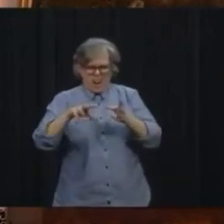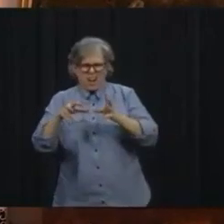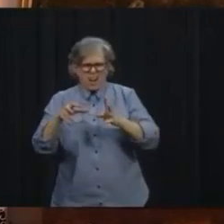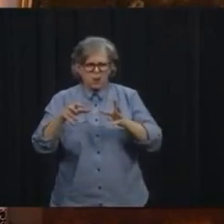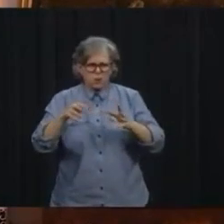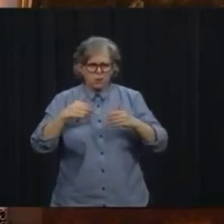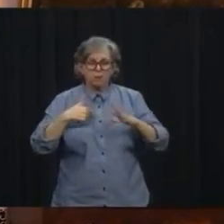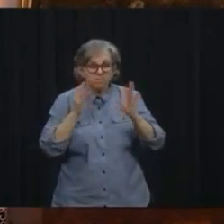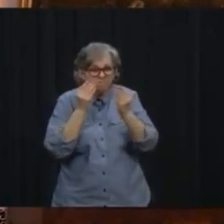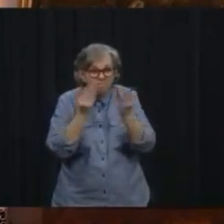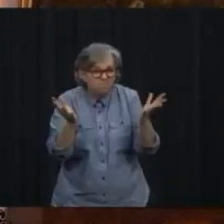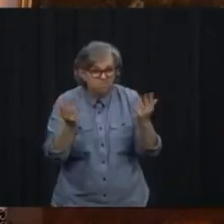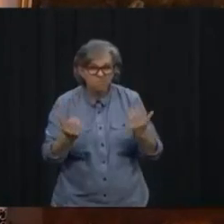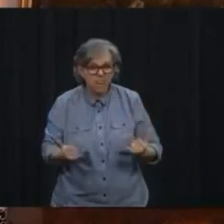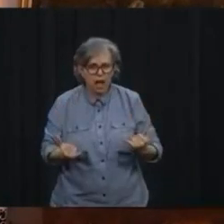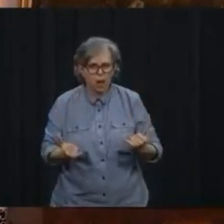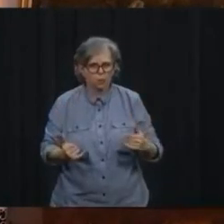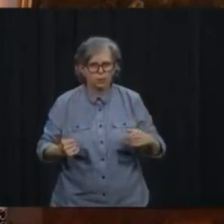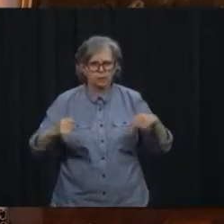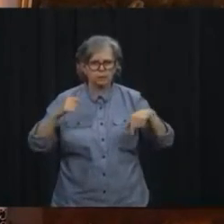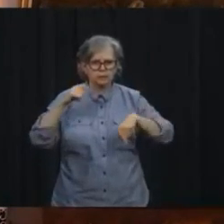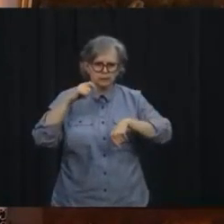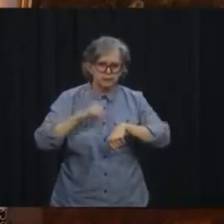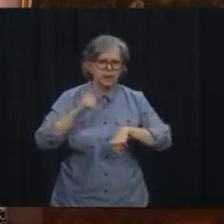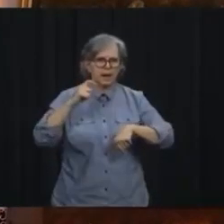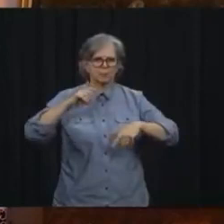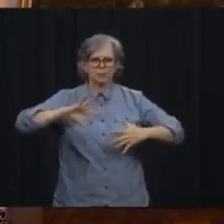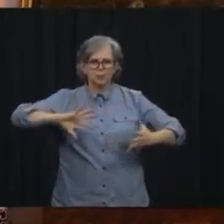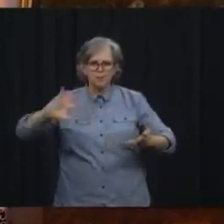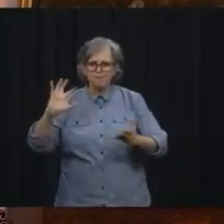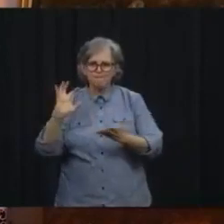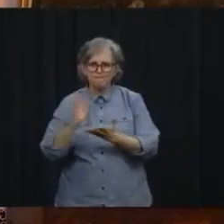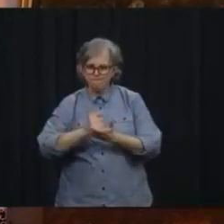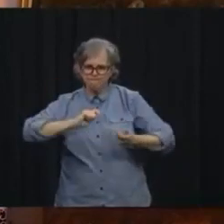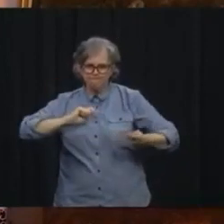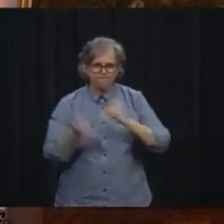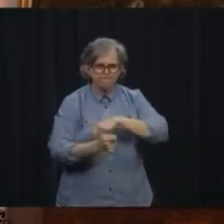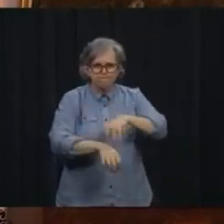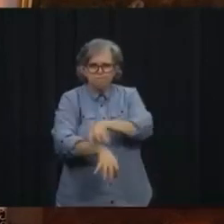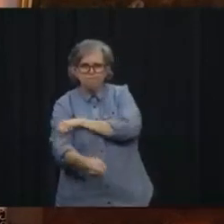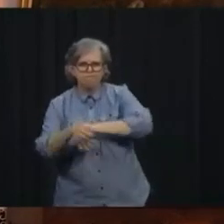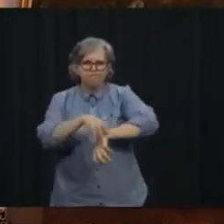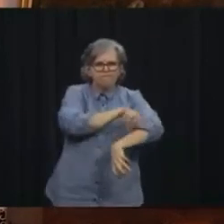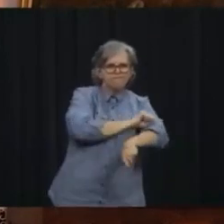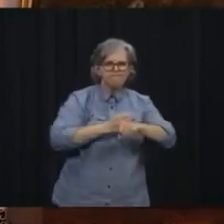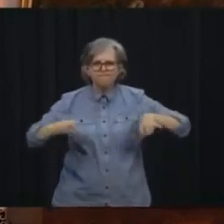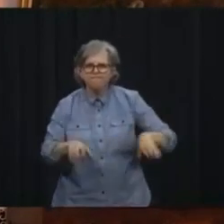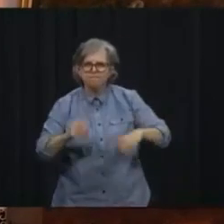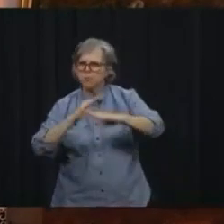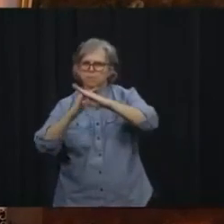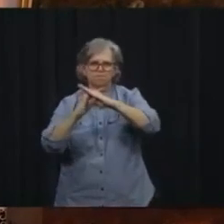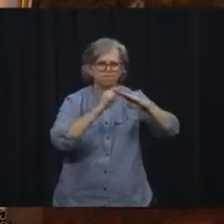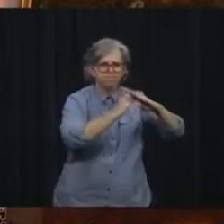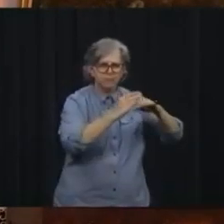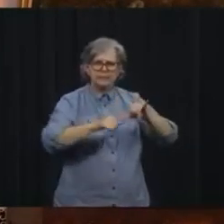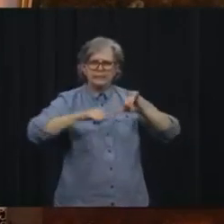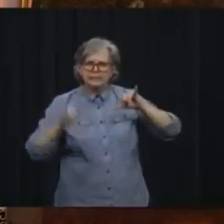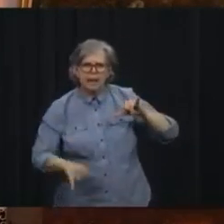is an unprecedented public health emergency, and folks are stepping up. I heard a story in the Columbus Dispatch